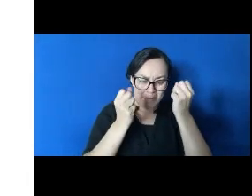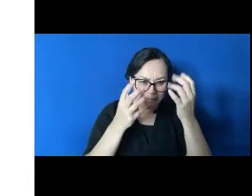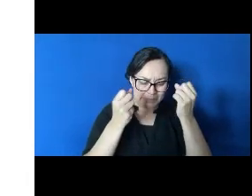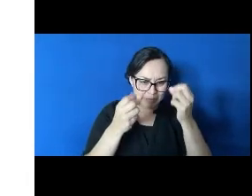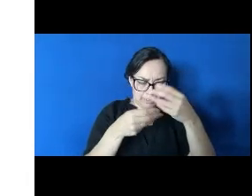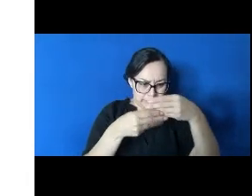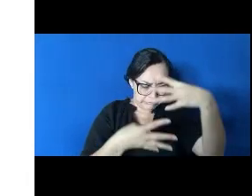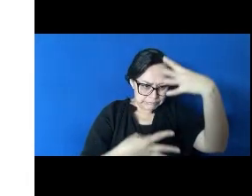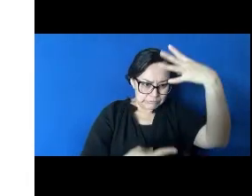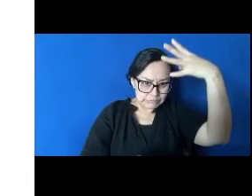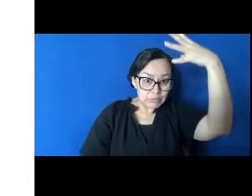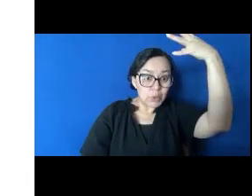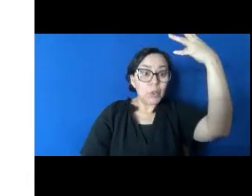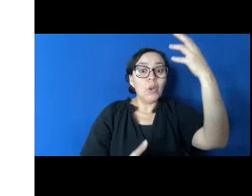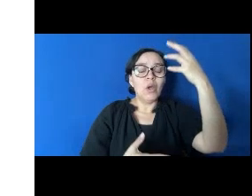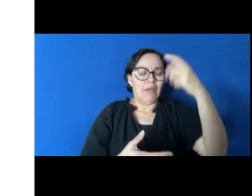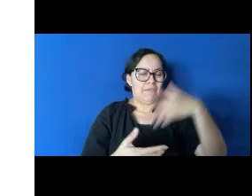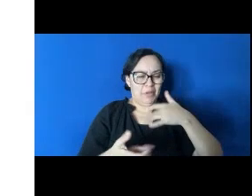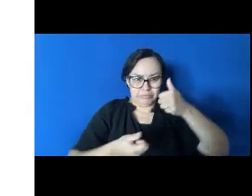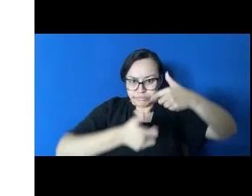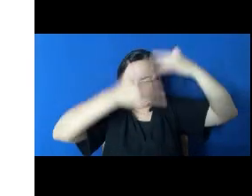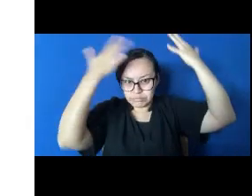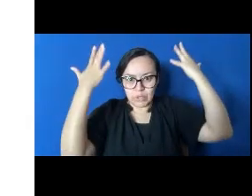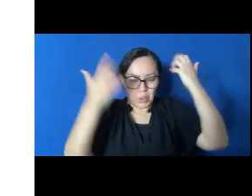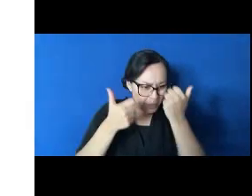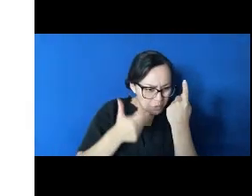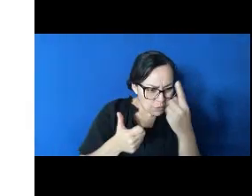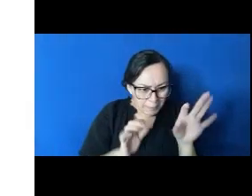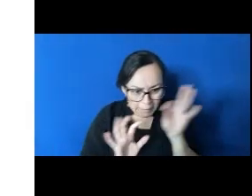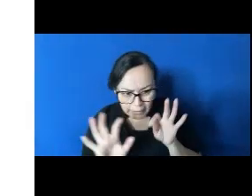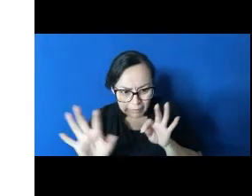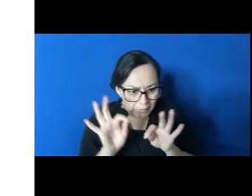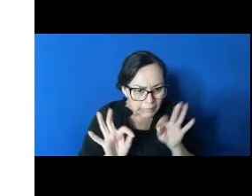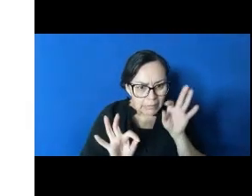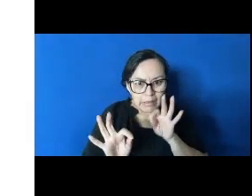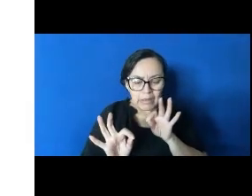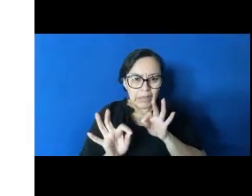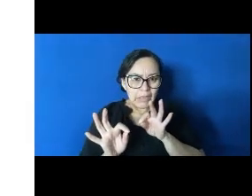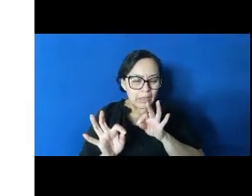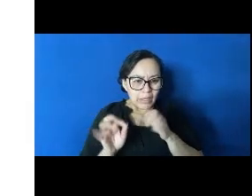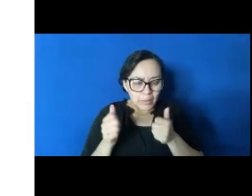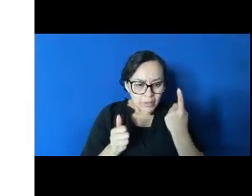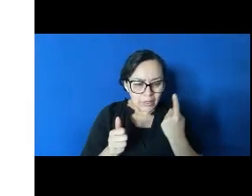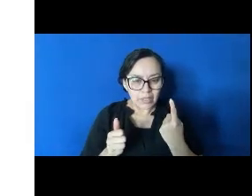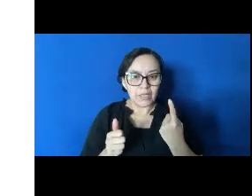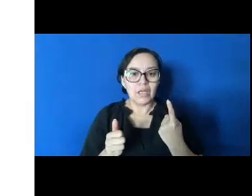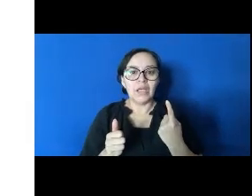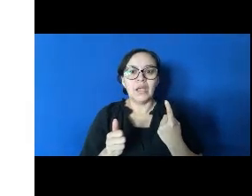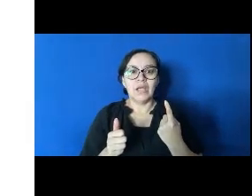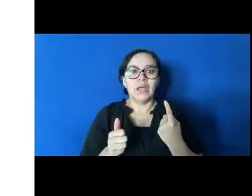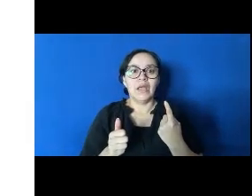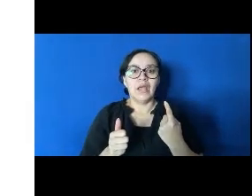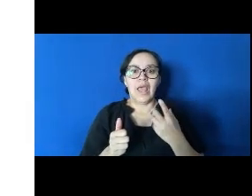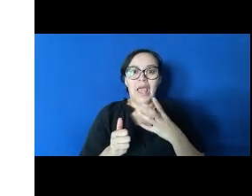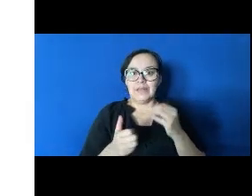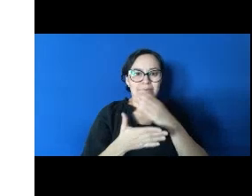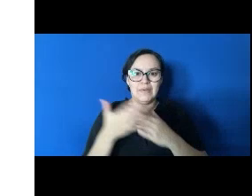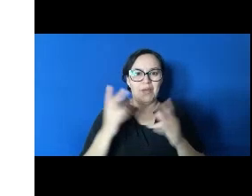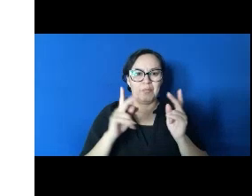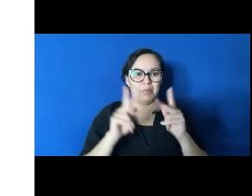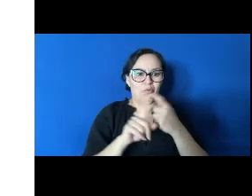of herramientas que information, puede lots ser of también tools abrumador para, that can be para overwhelming el personal del público y también para for the entidades del public gobierno poder and